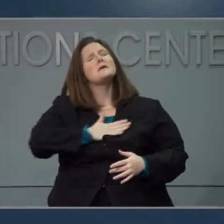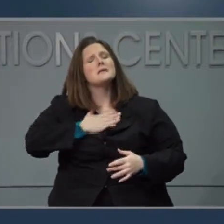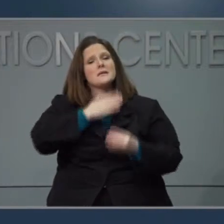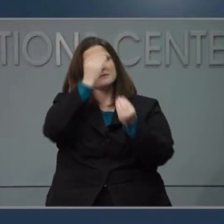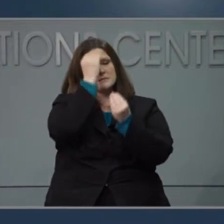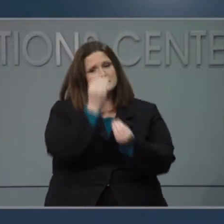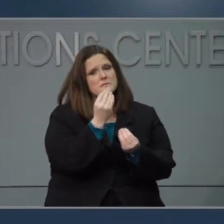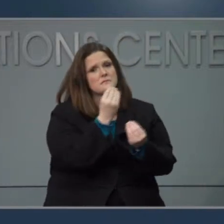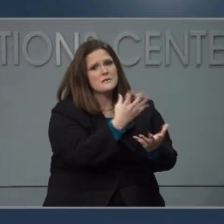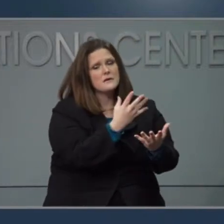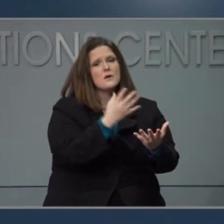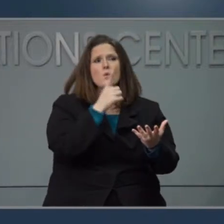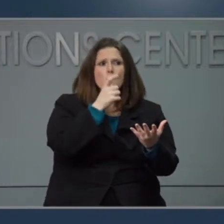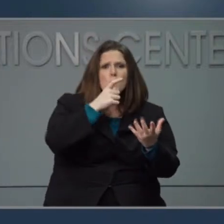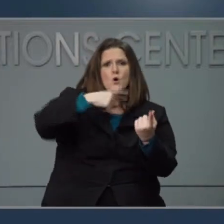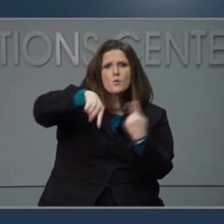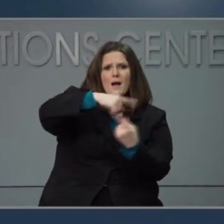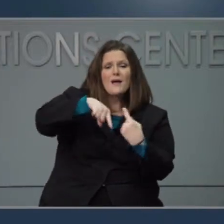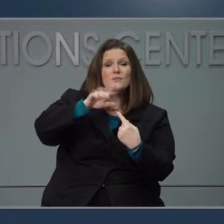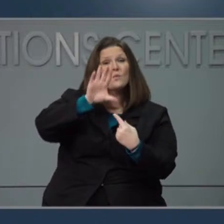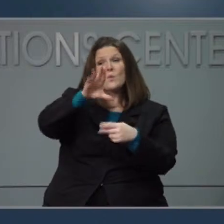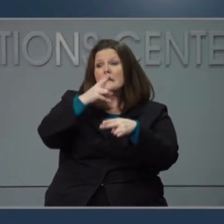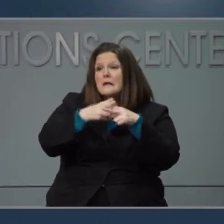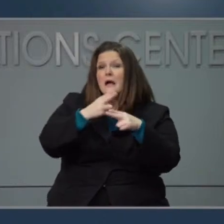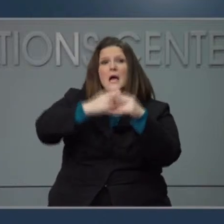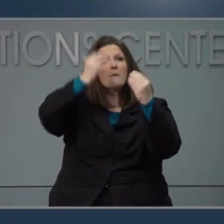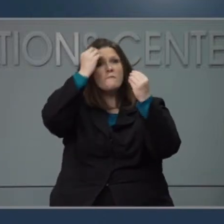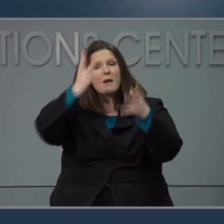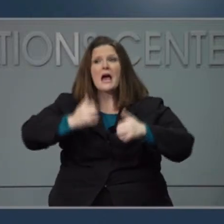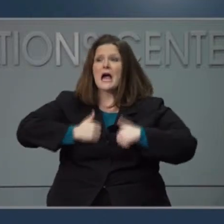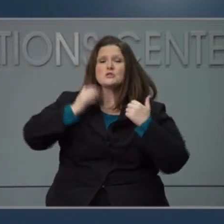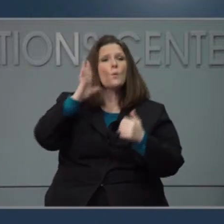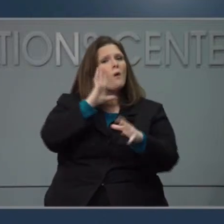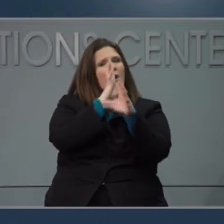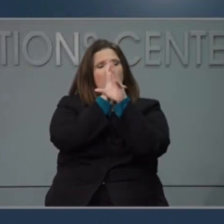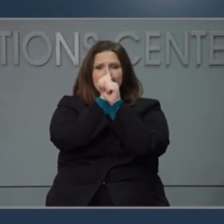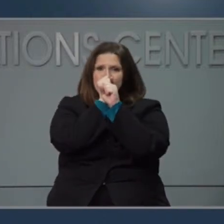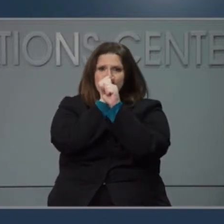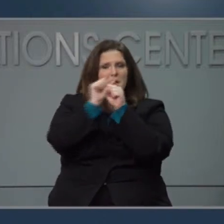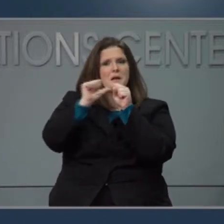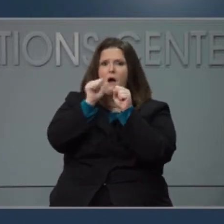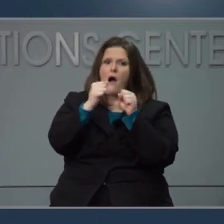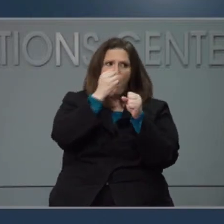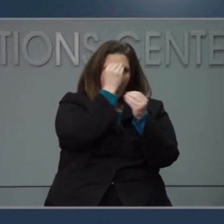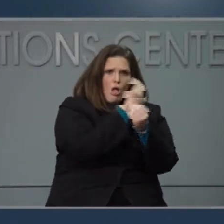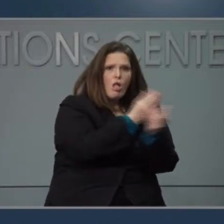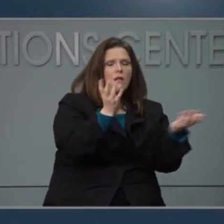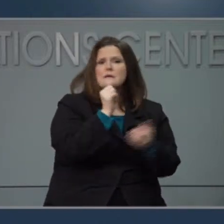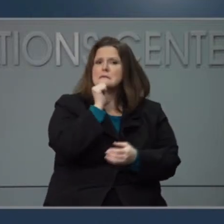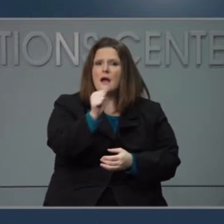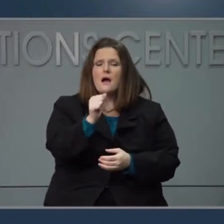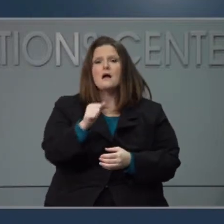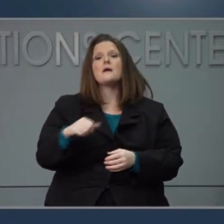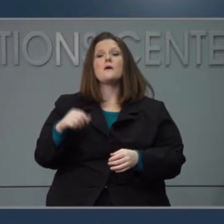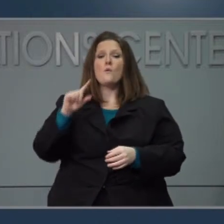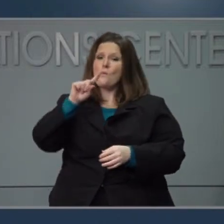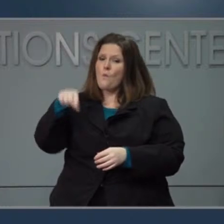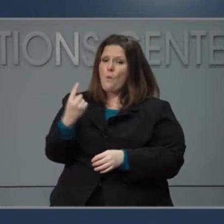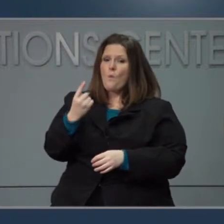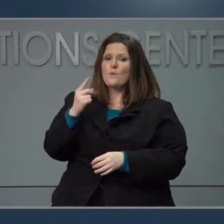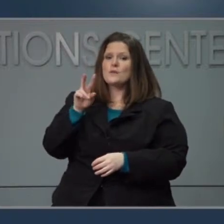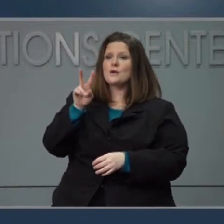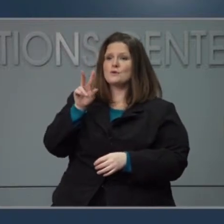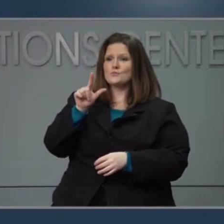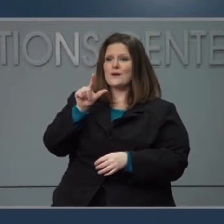shared with a contact. And there also have been almost 250,000 people who have downloaded our exposure notification